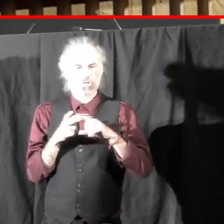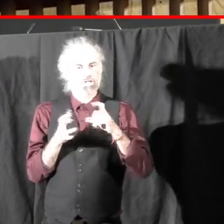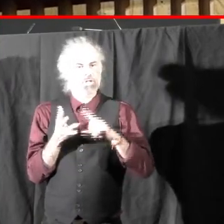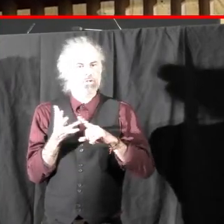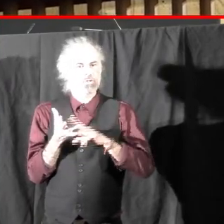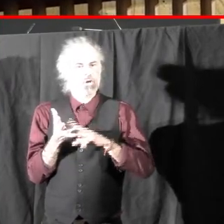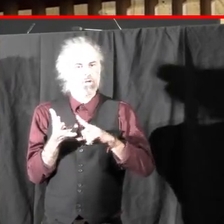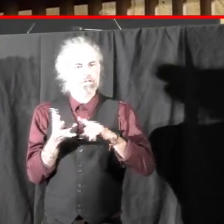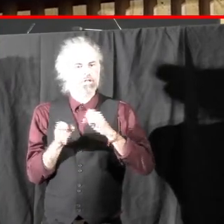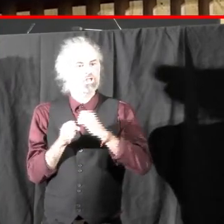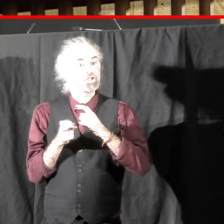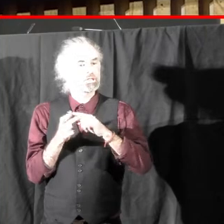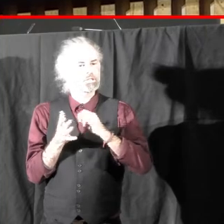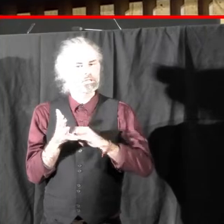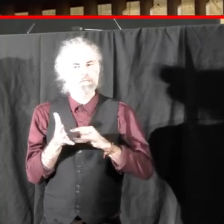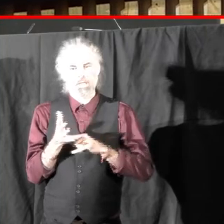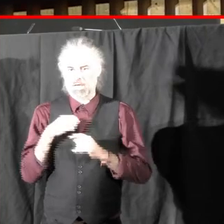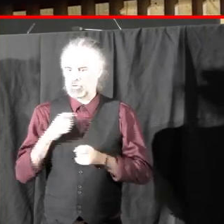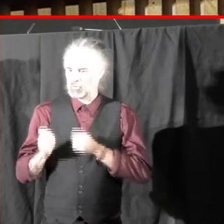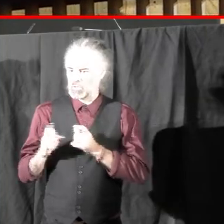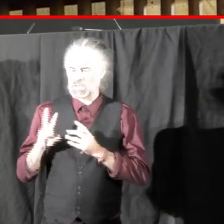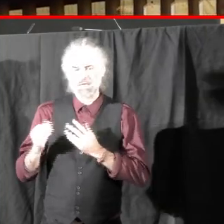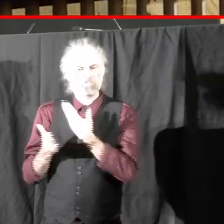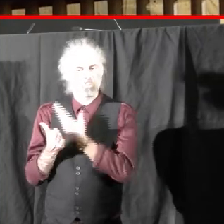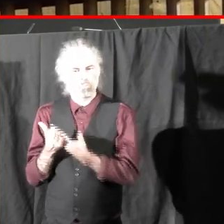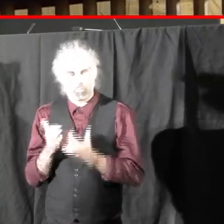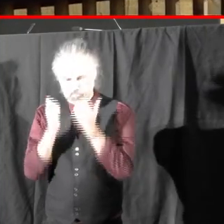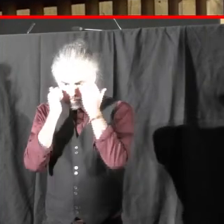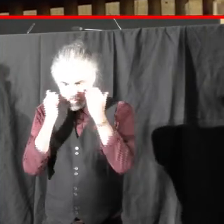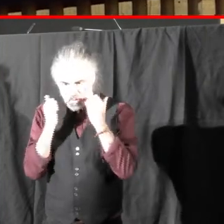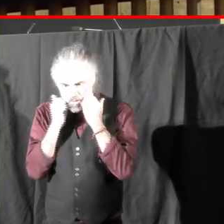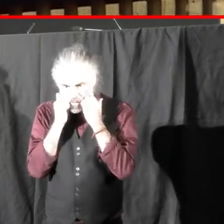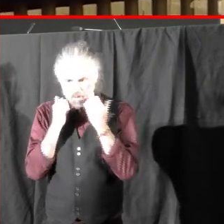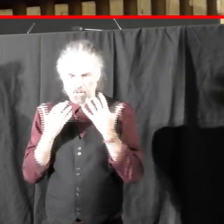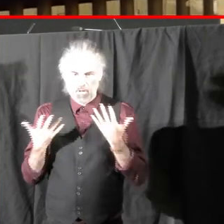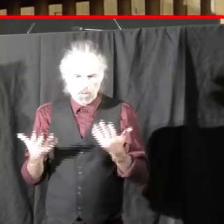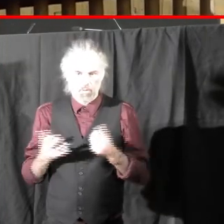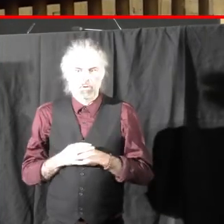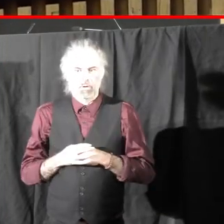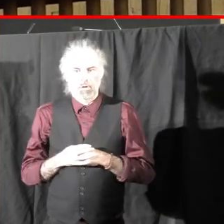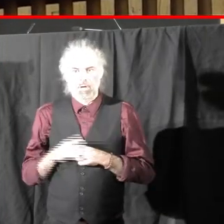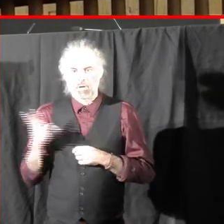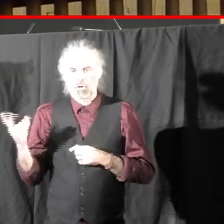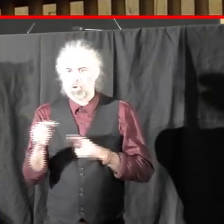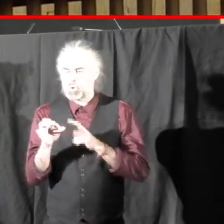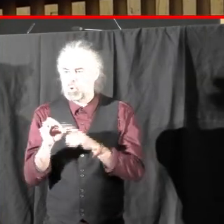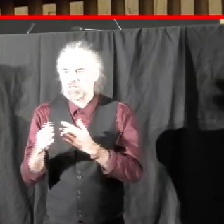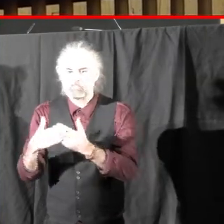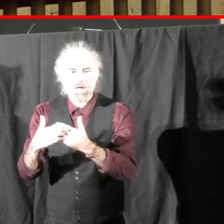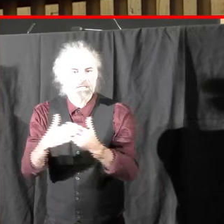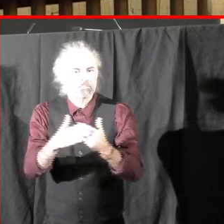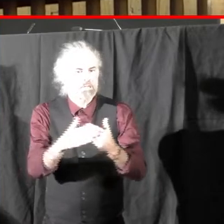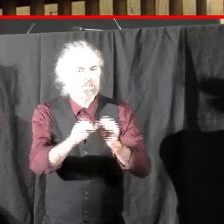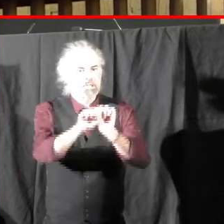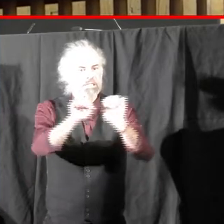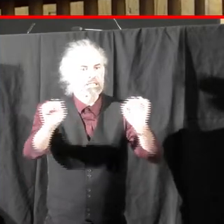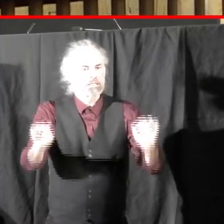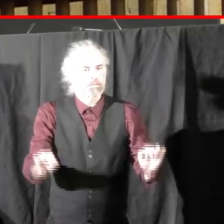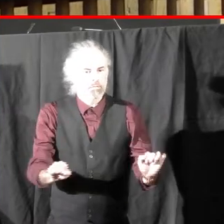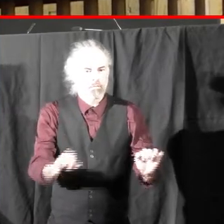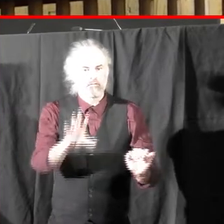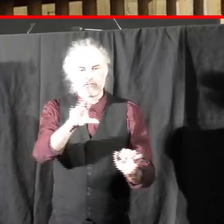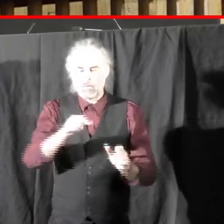tests and verify some documents and also any QMS, which is nothing but a quality management system from the